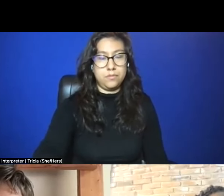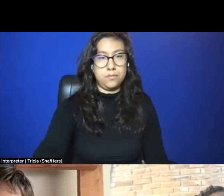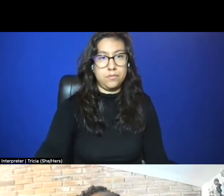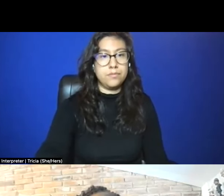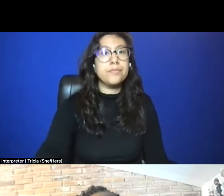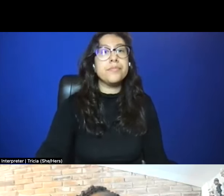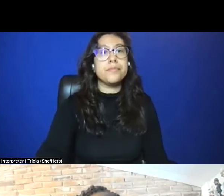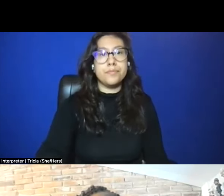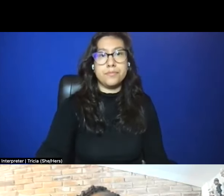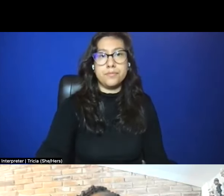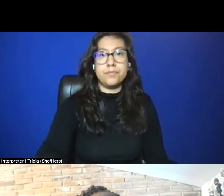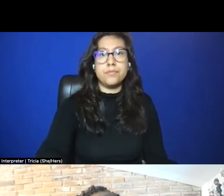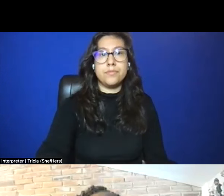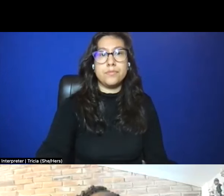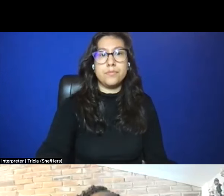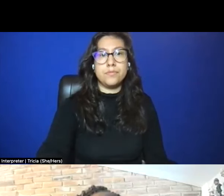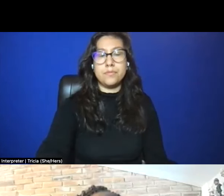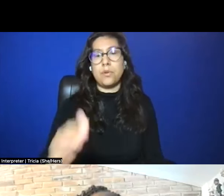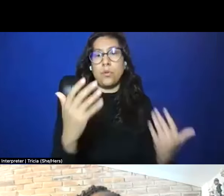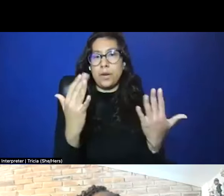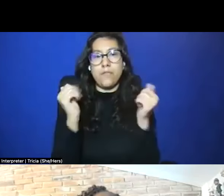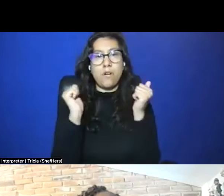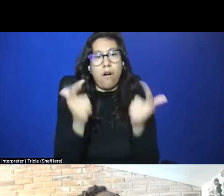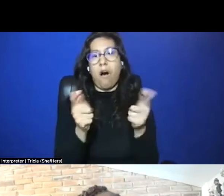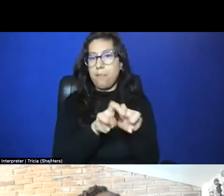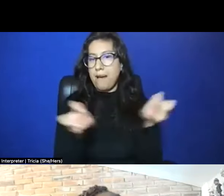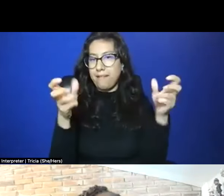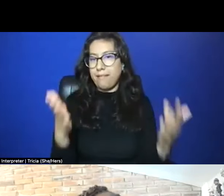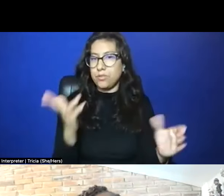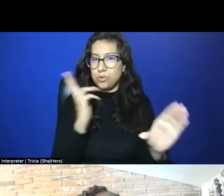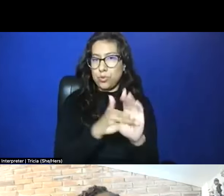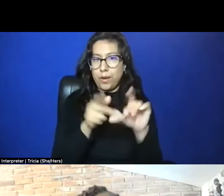I'm going to wait for all of them to join the screen before we start.